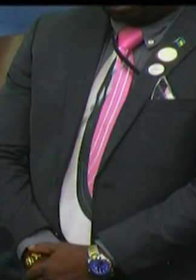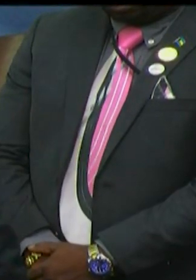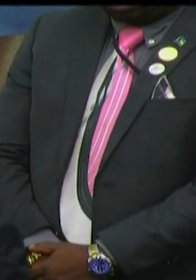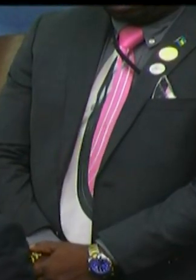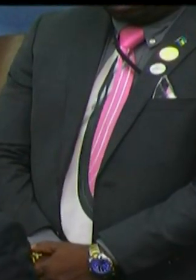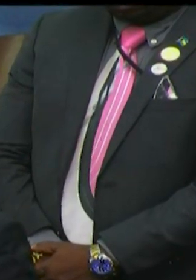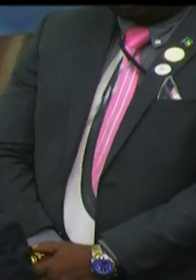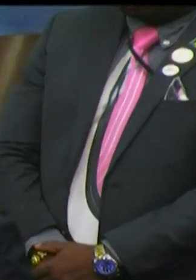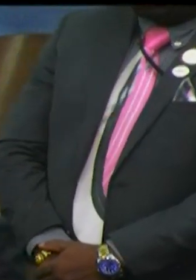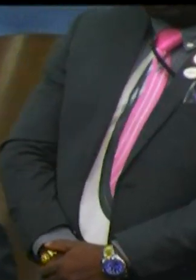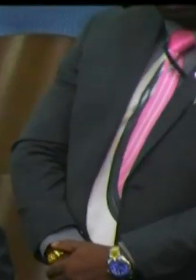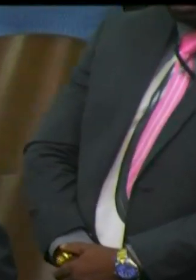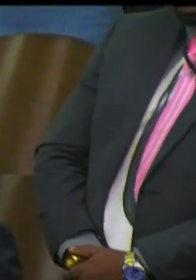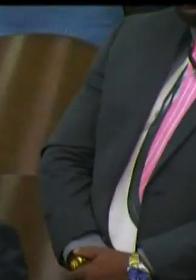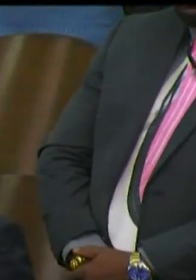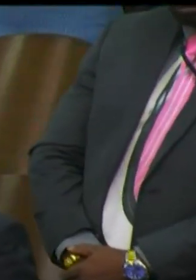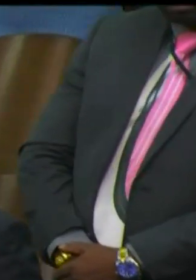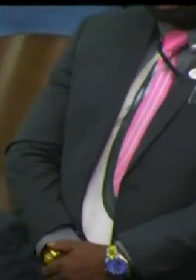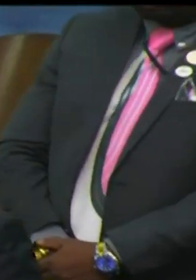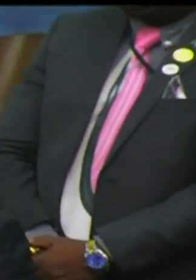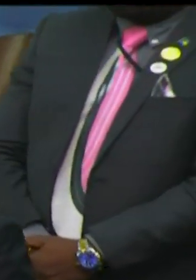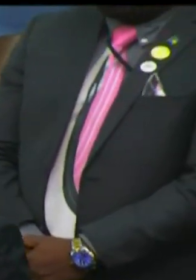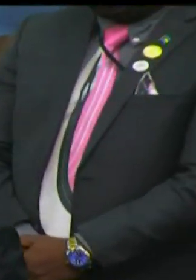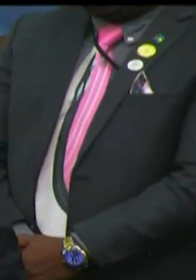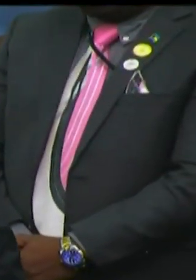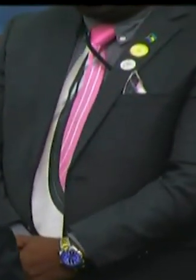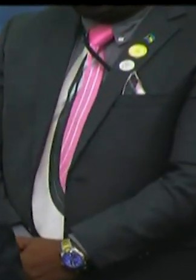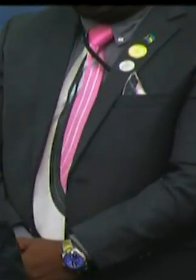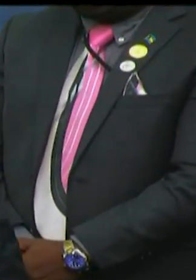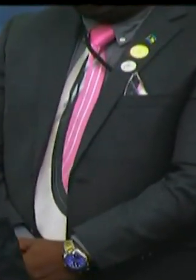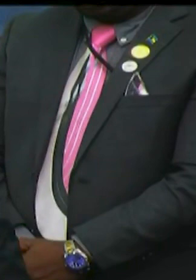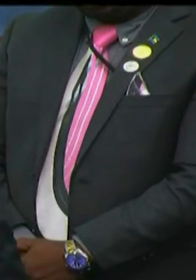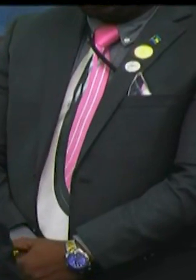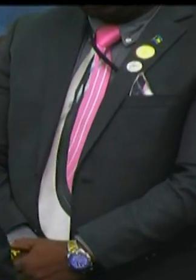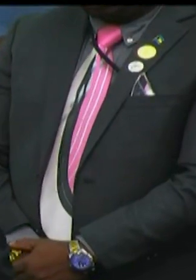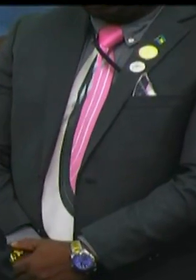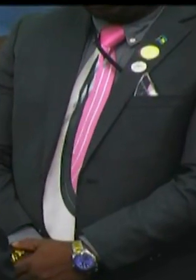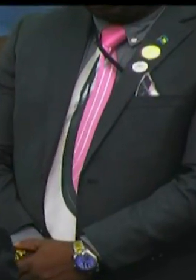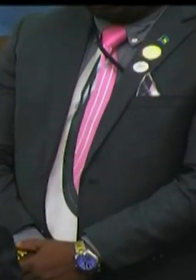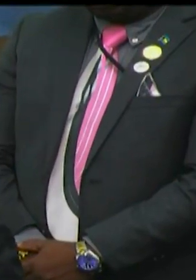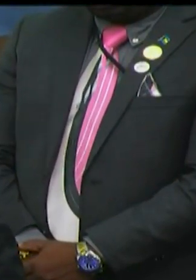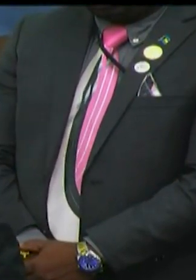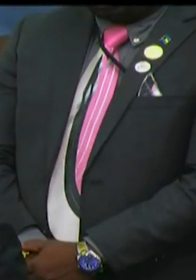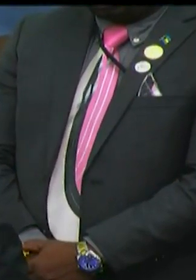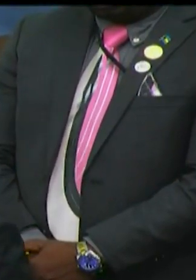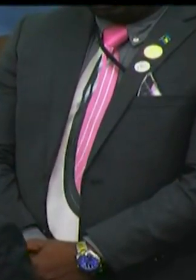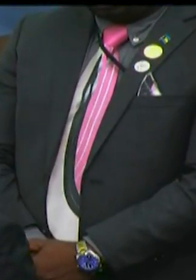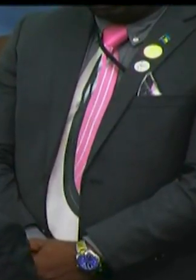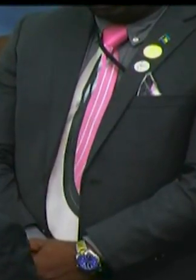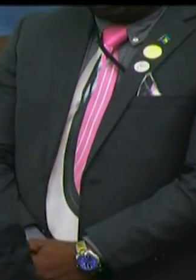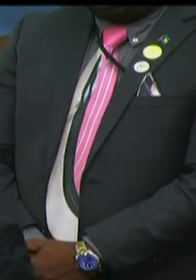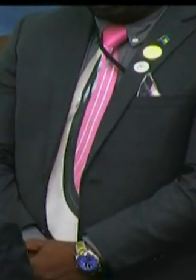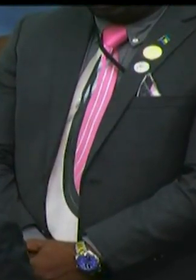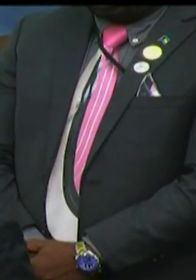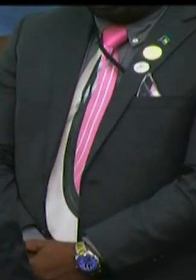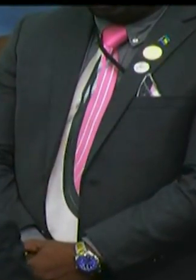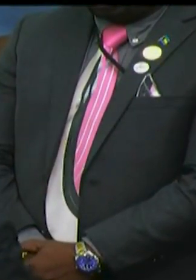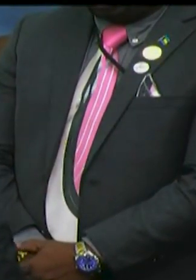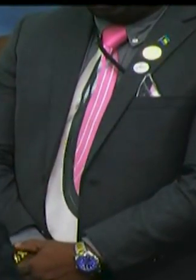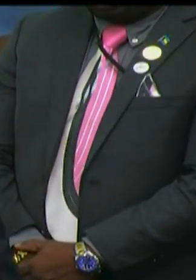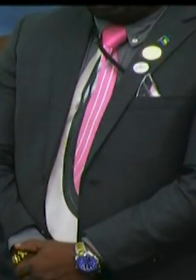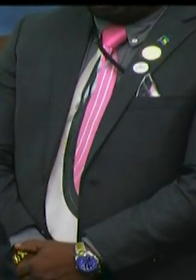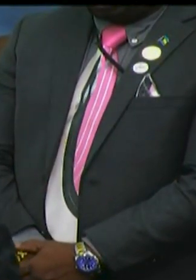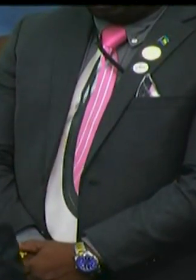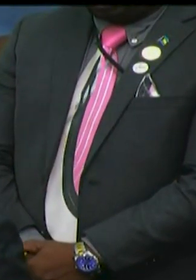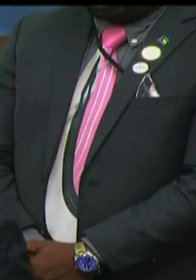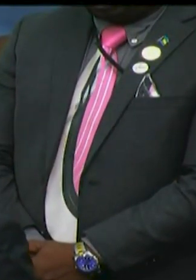in charge of the royal palace and second in command of the entire land of Egypt. In